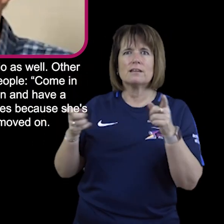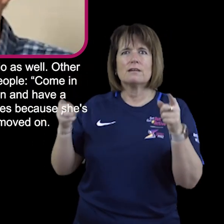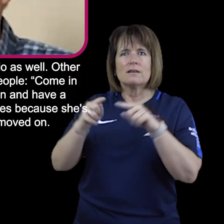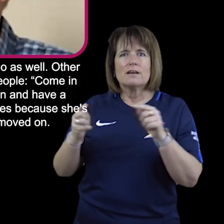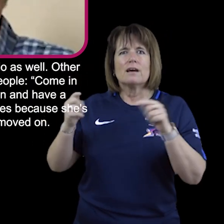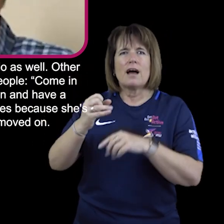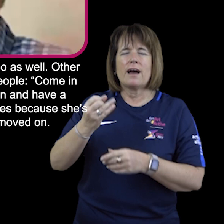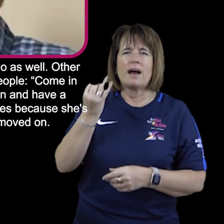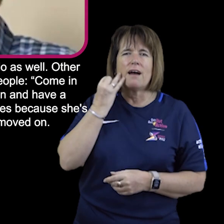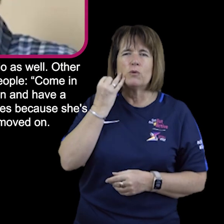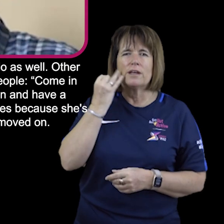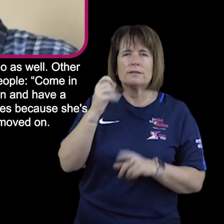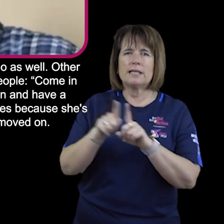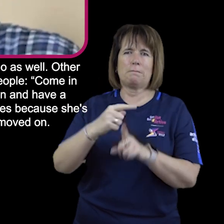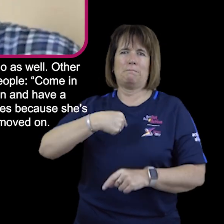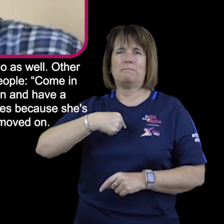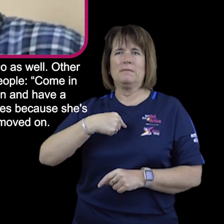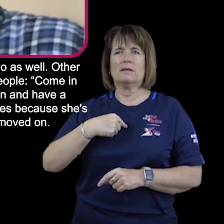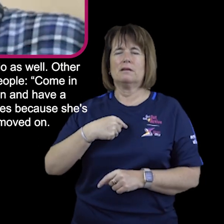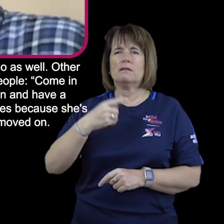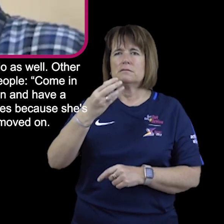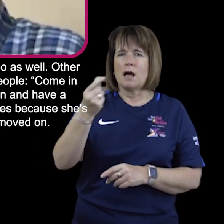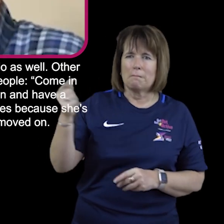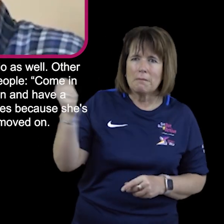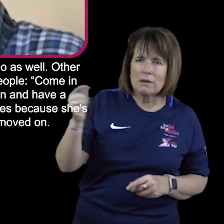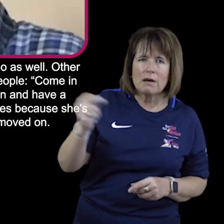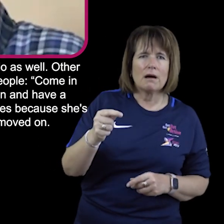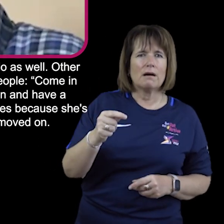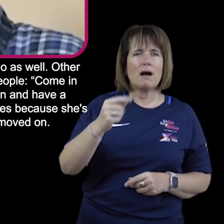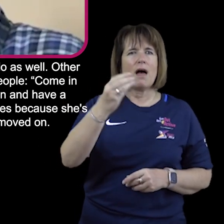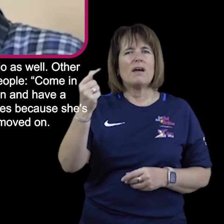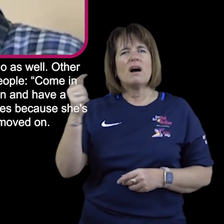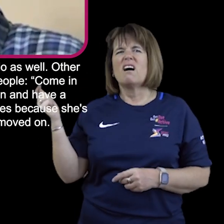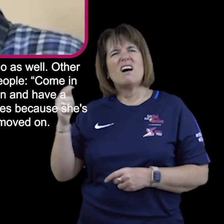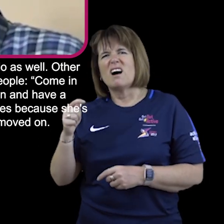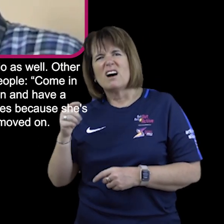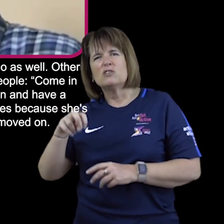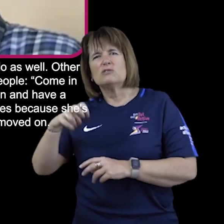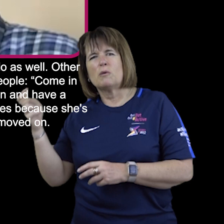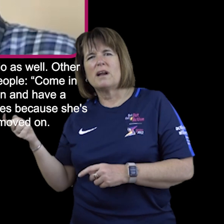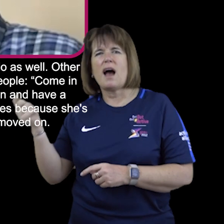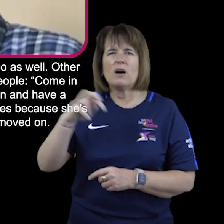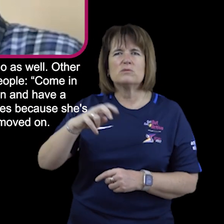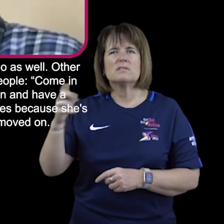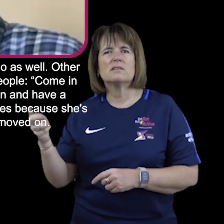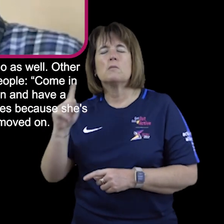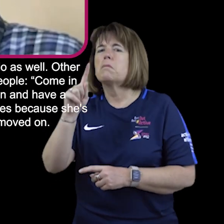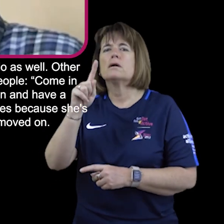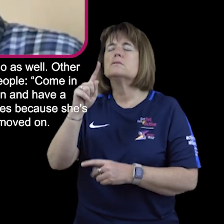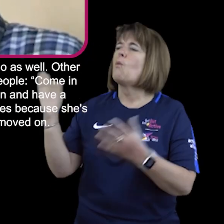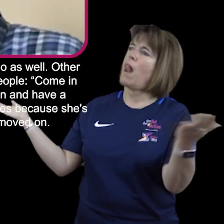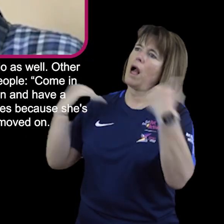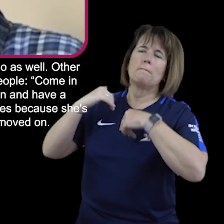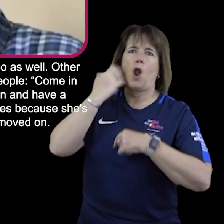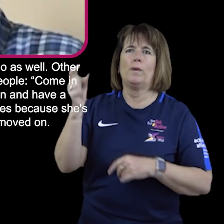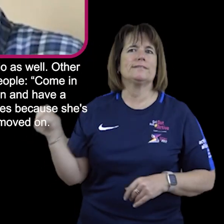people. Like, I like to try to go every week, and other people do as well. Other people can't make it, or they drop in and out, but they're always welcome. You know, we